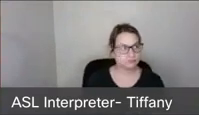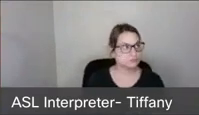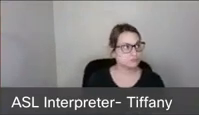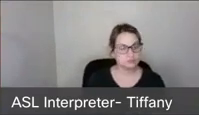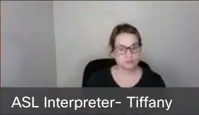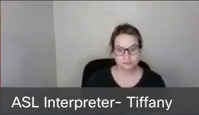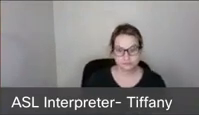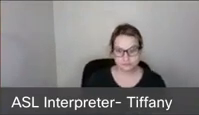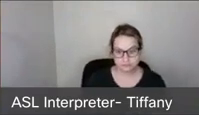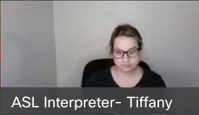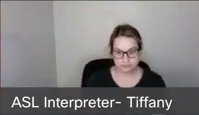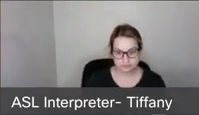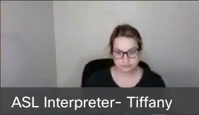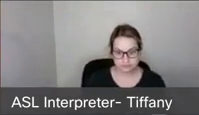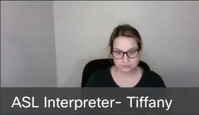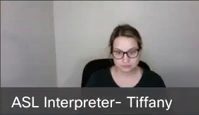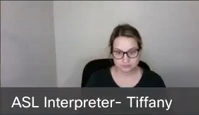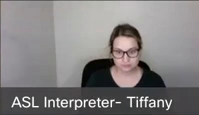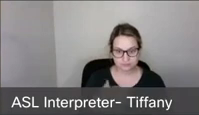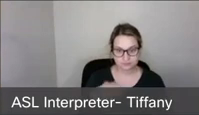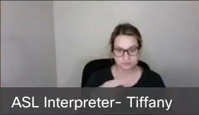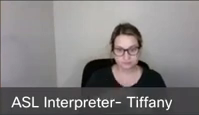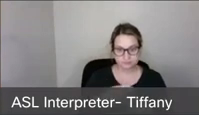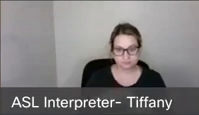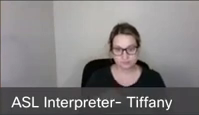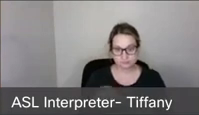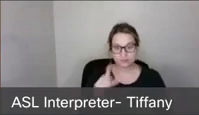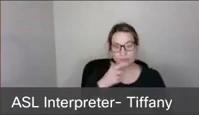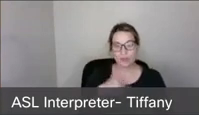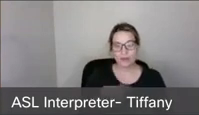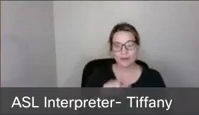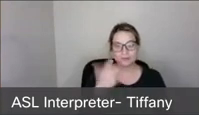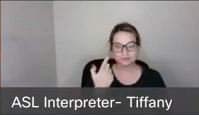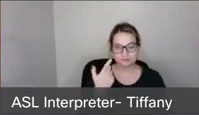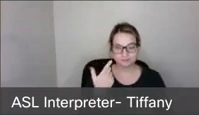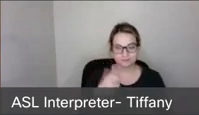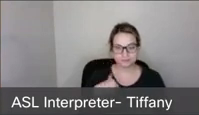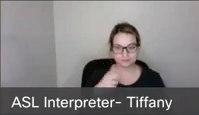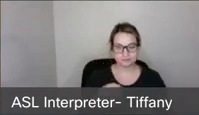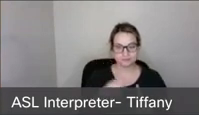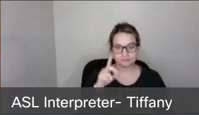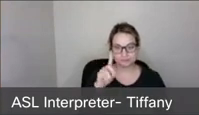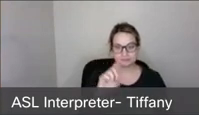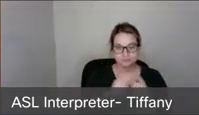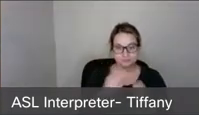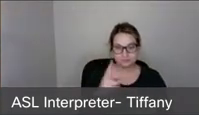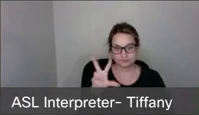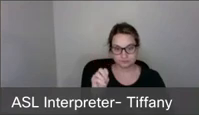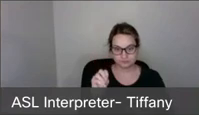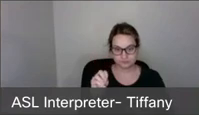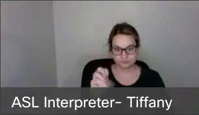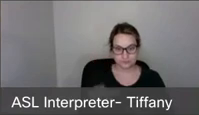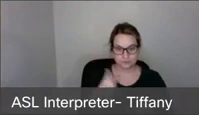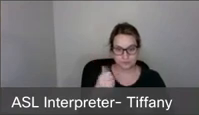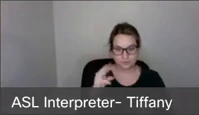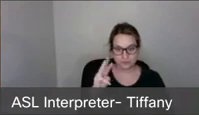Thank you. Okay, so hi, my name is Annette Alvarez. I am 21 years old and I'm from District 30. So I've lived in Maryville